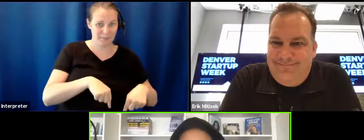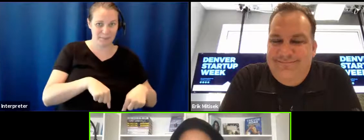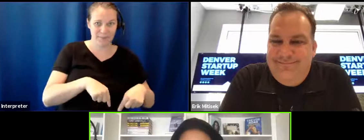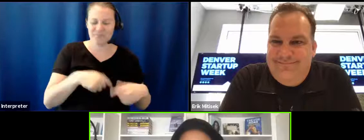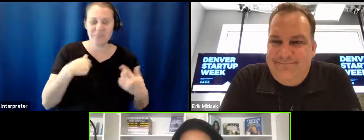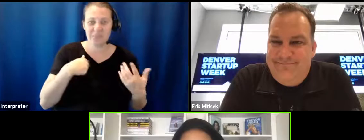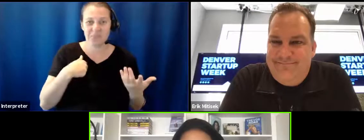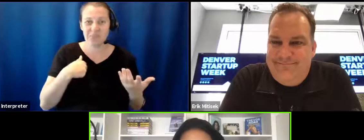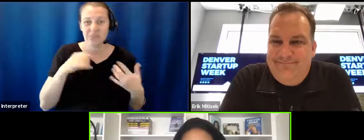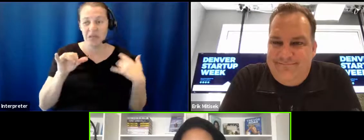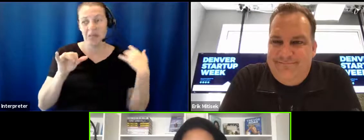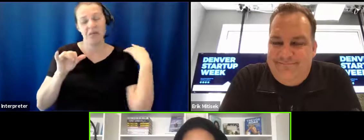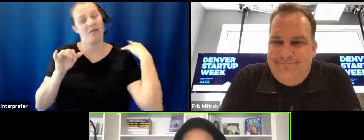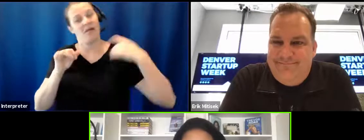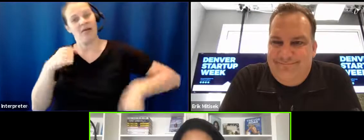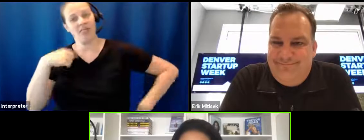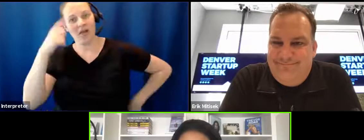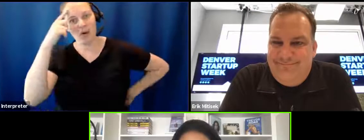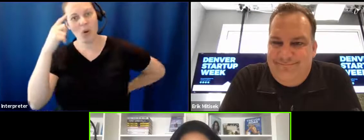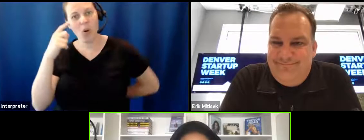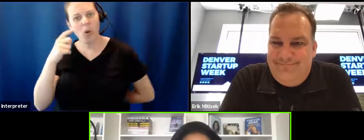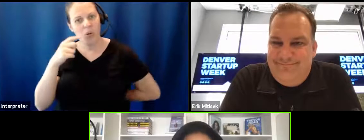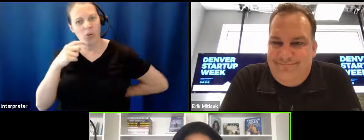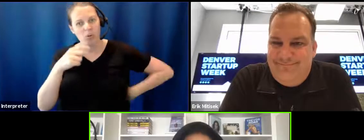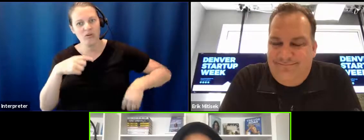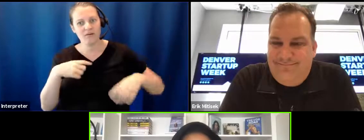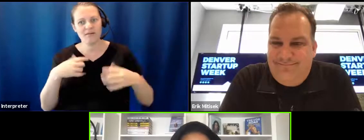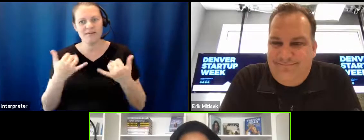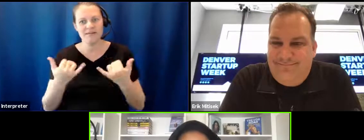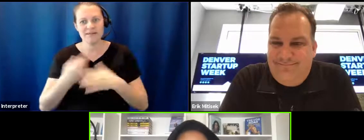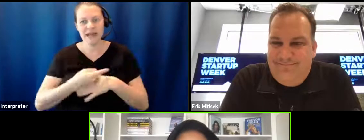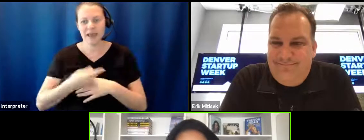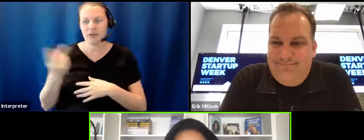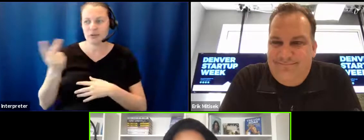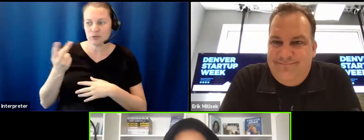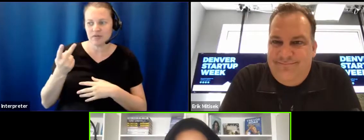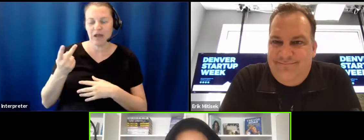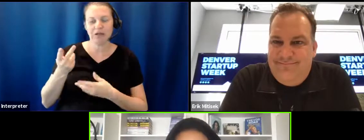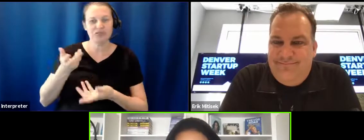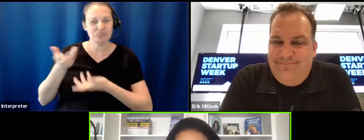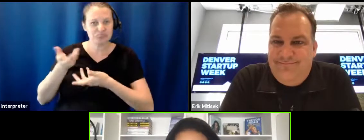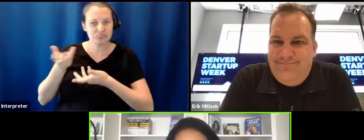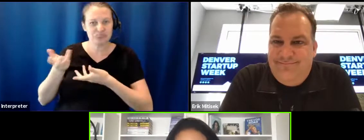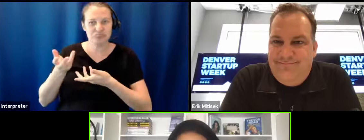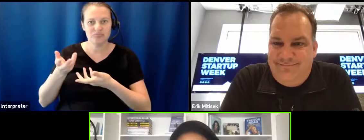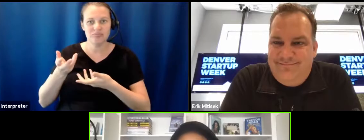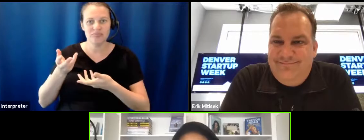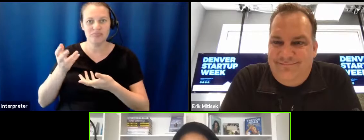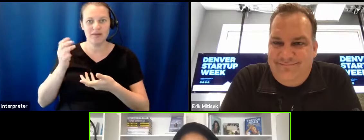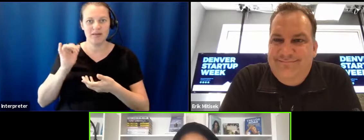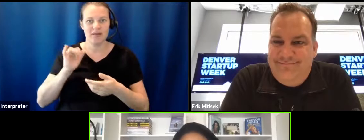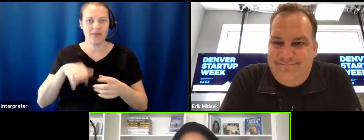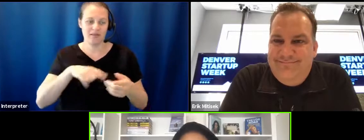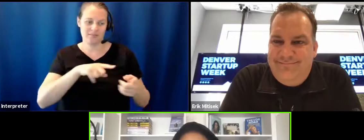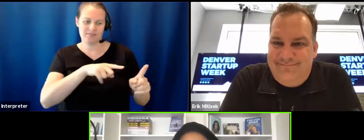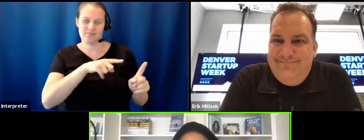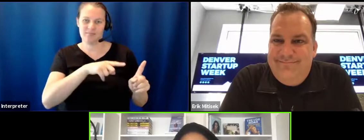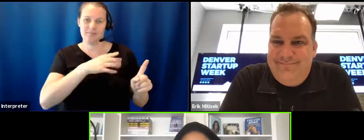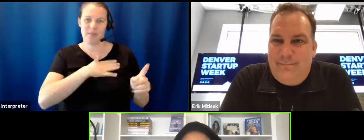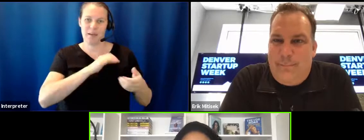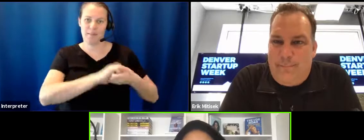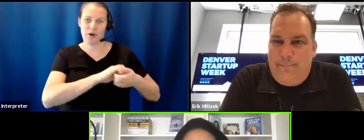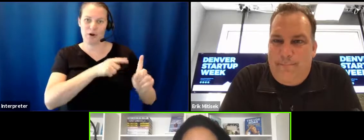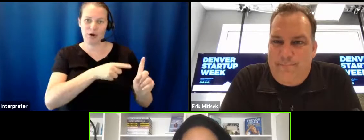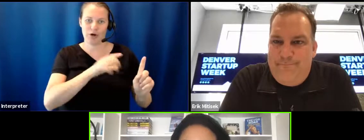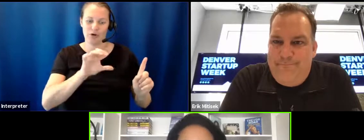it. I was like, oh, she was spending a day with me, right? And so I didn't think anything of it. And it was one of our partners, Christy, who said,